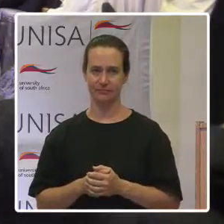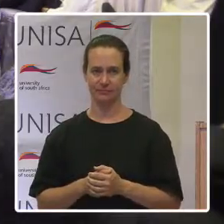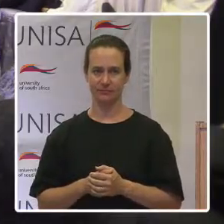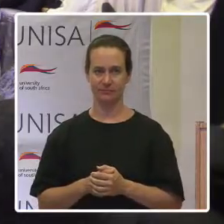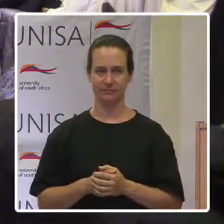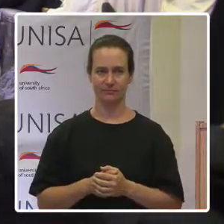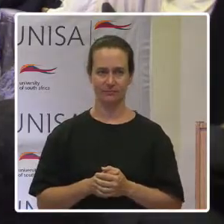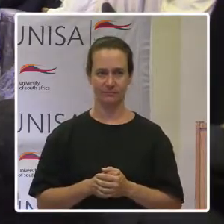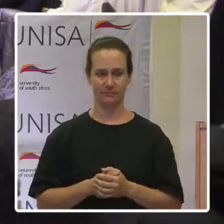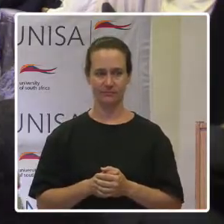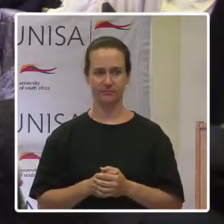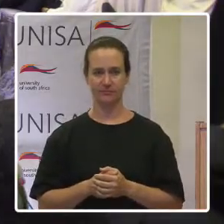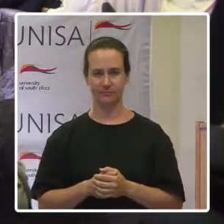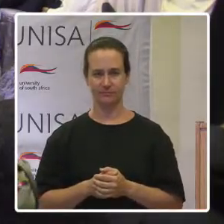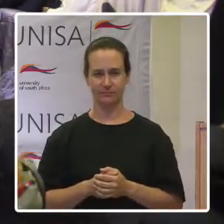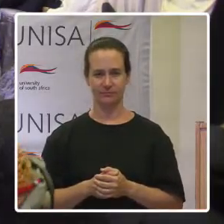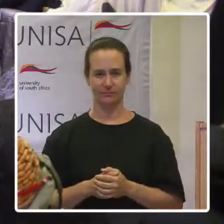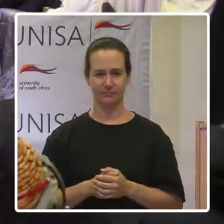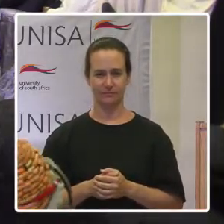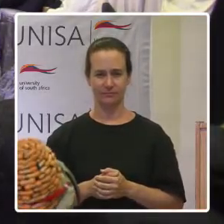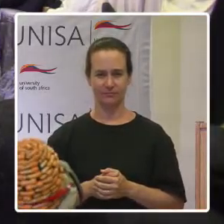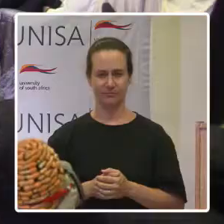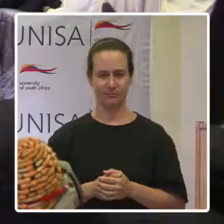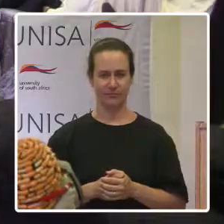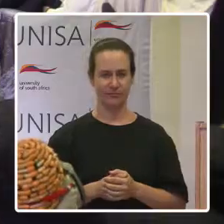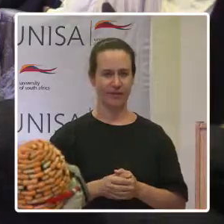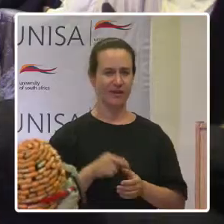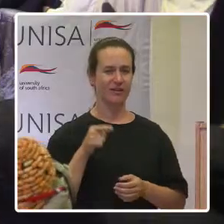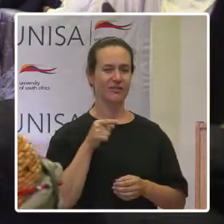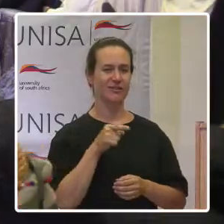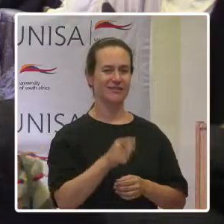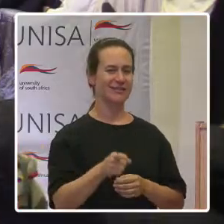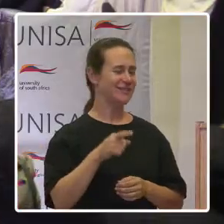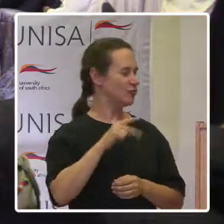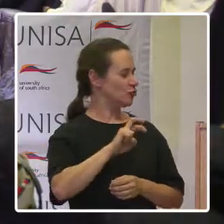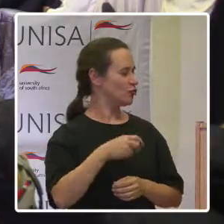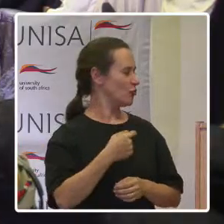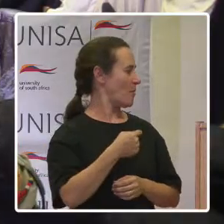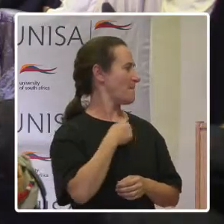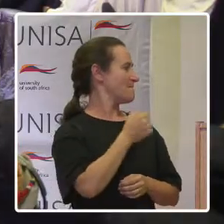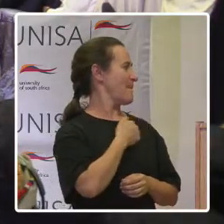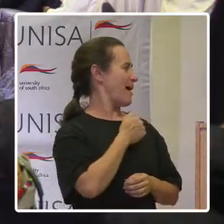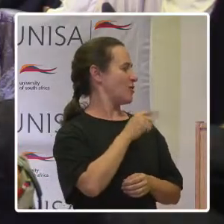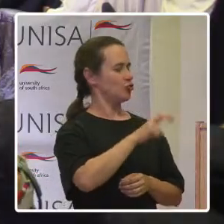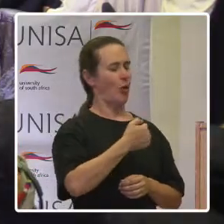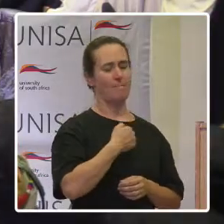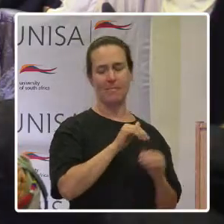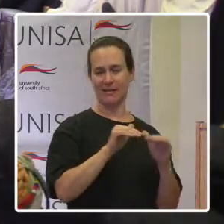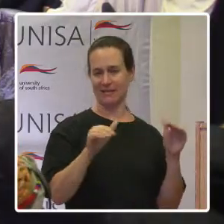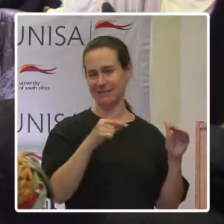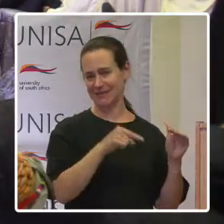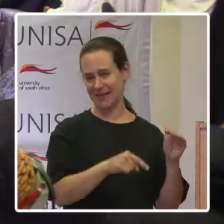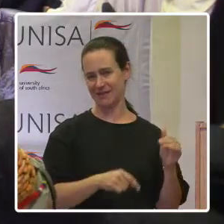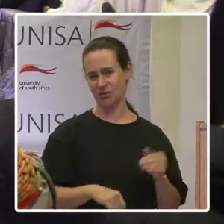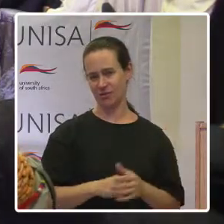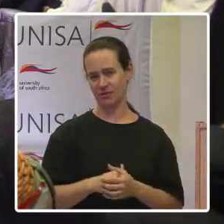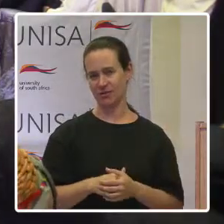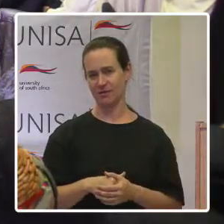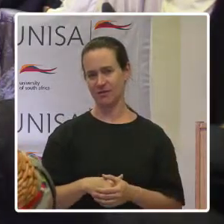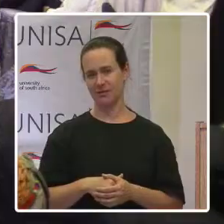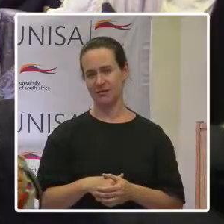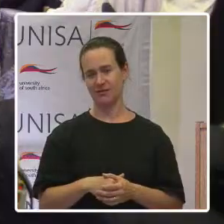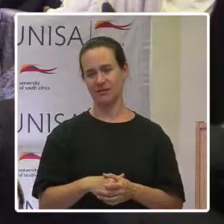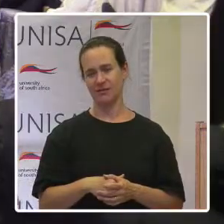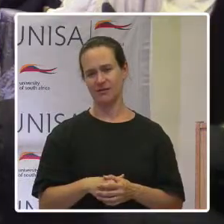Thank you very much. Because I was robbed of answering that, so I'm going to